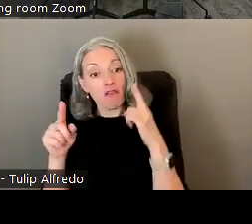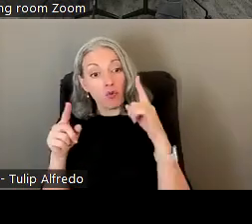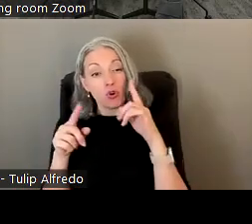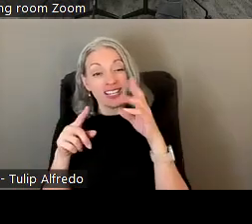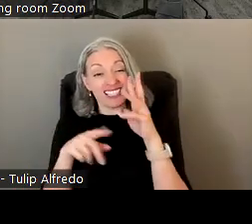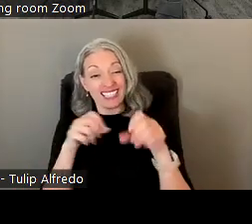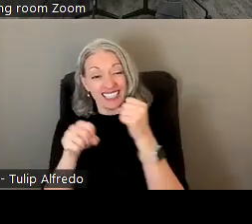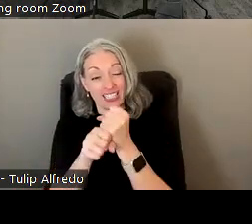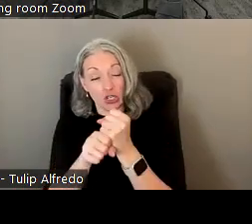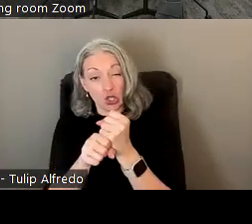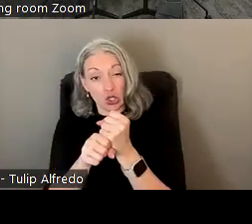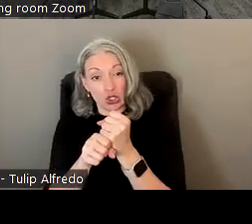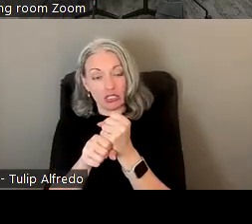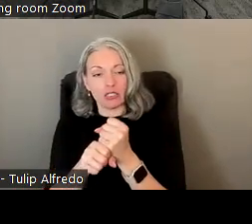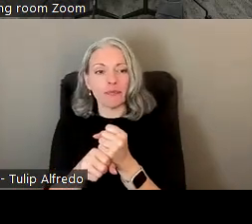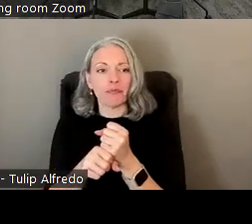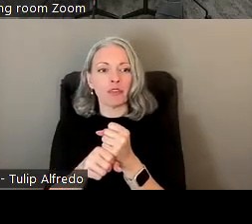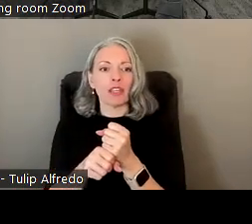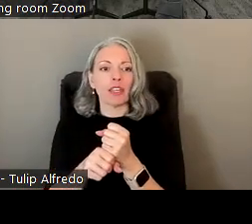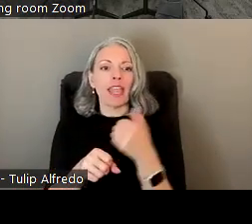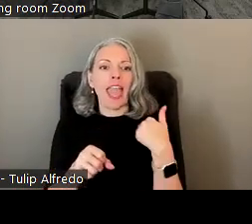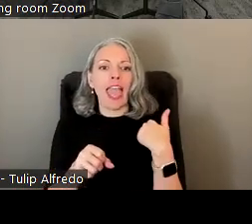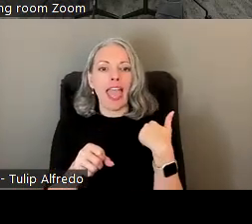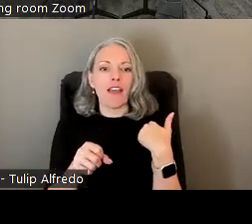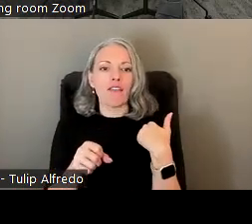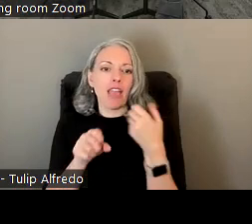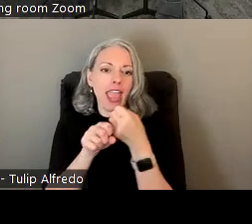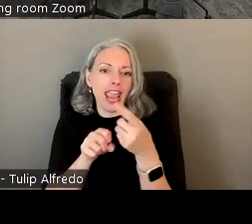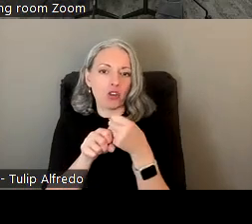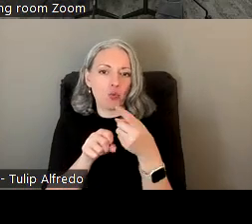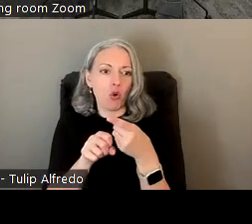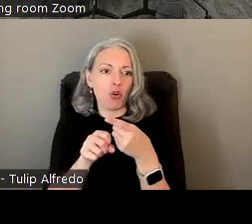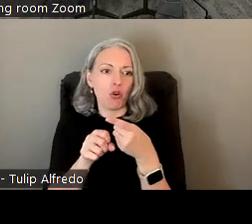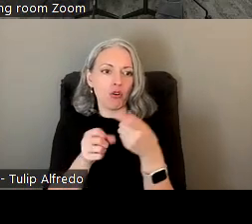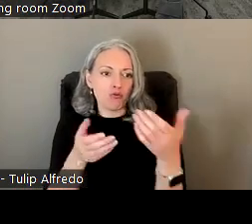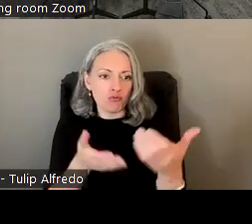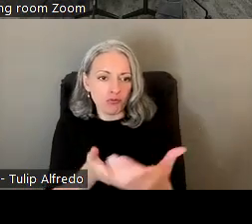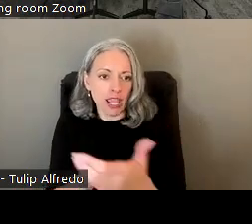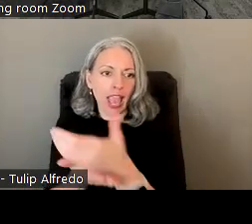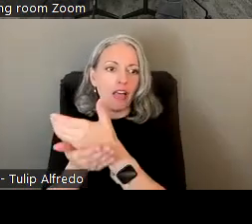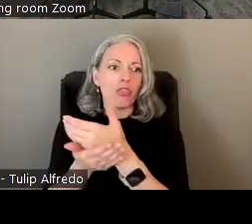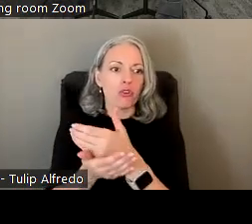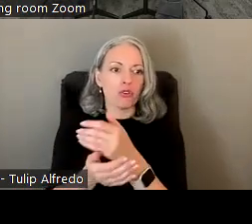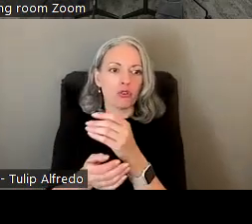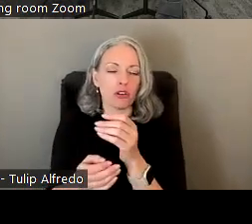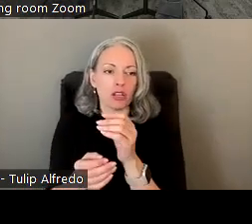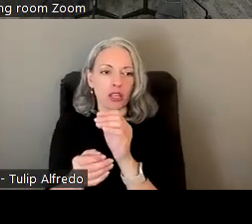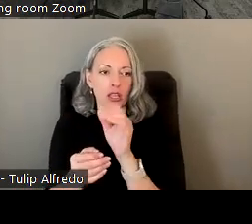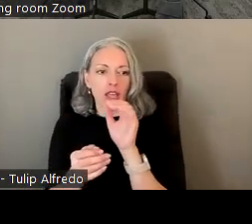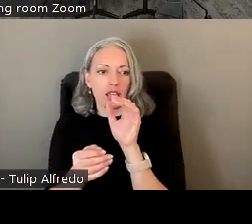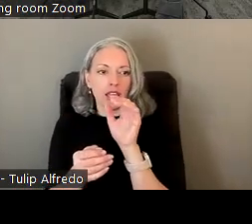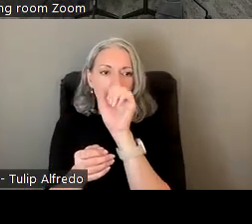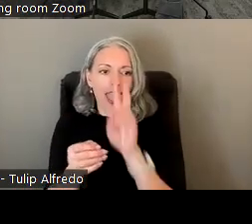$500,000 annually to provide research dollars to specifically California scientists. And then a recent grant awardees include